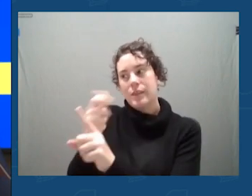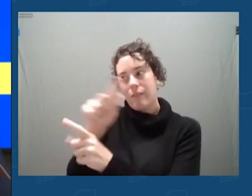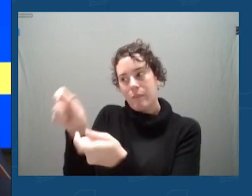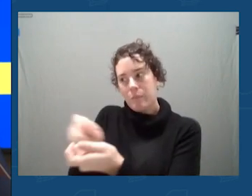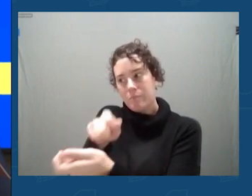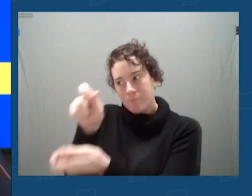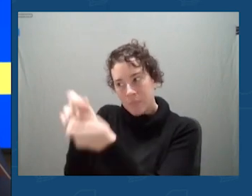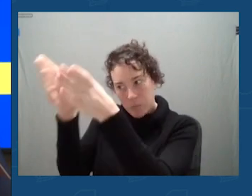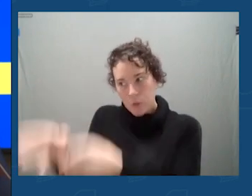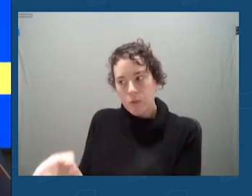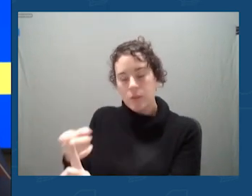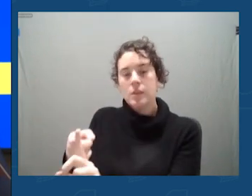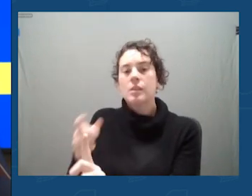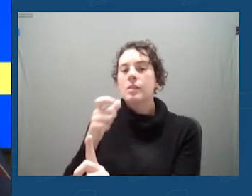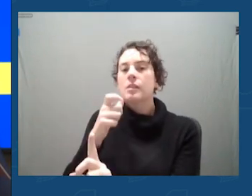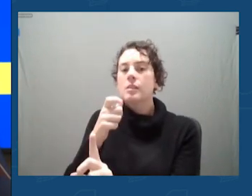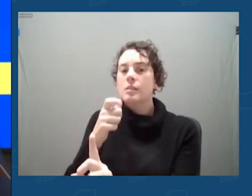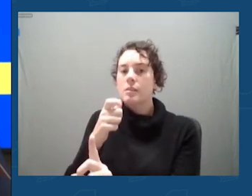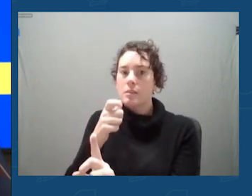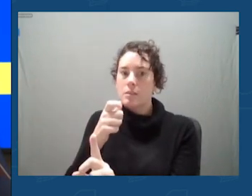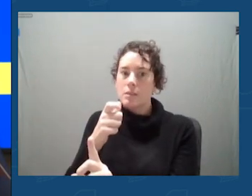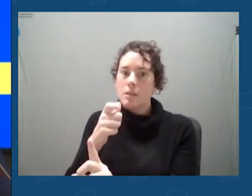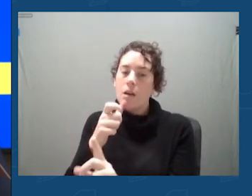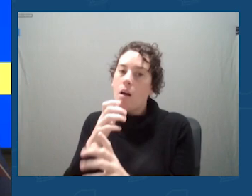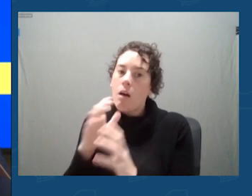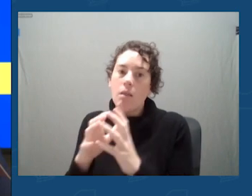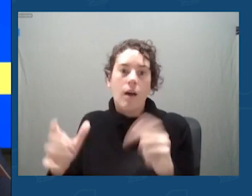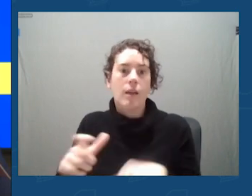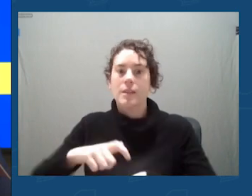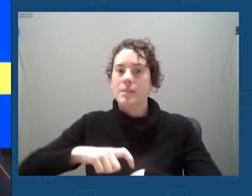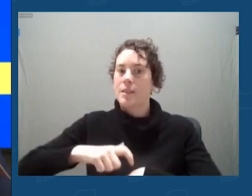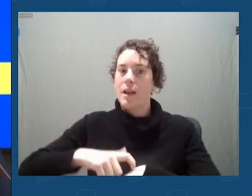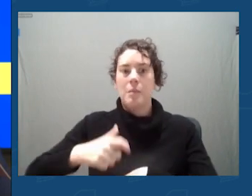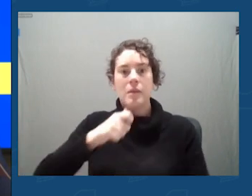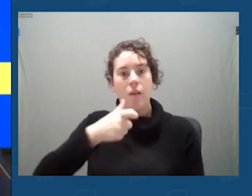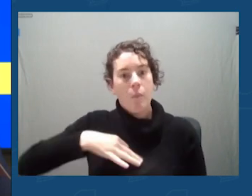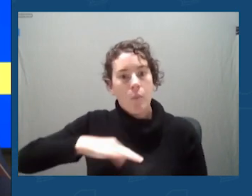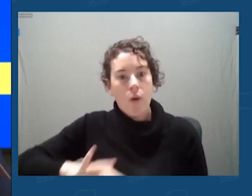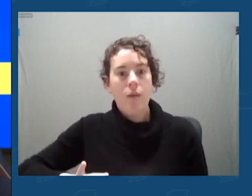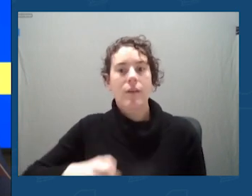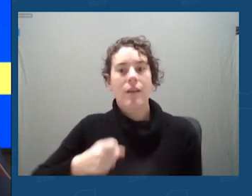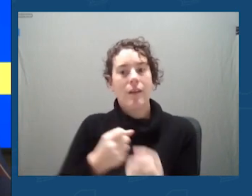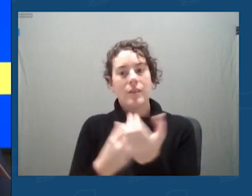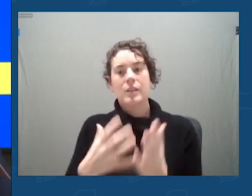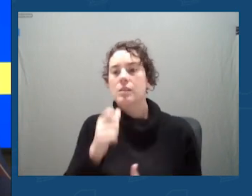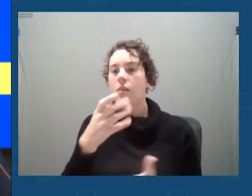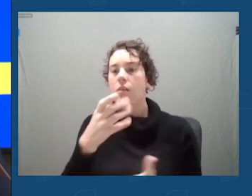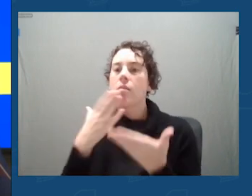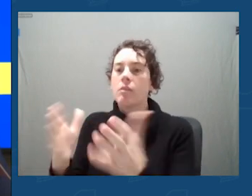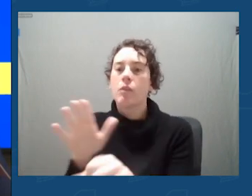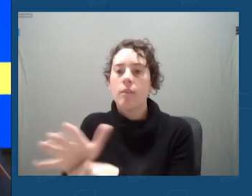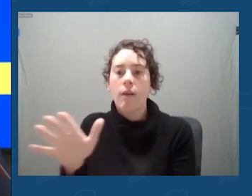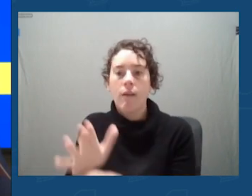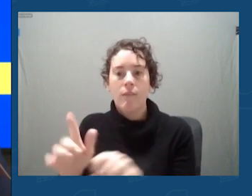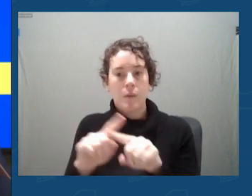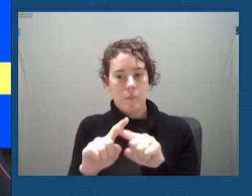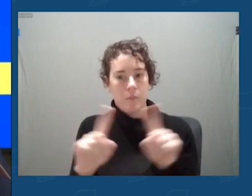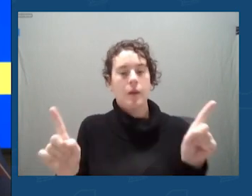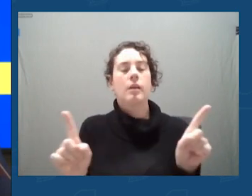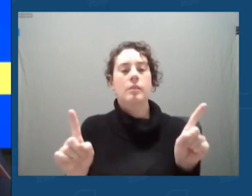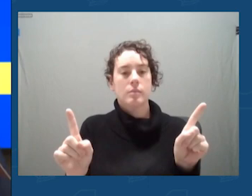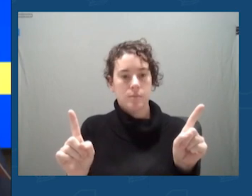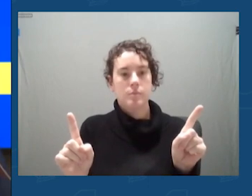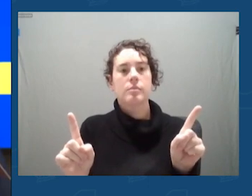particularly advocates like us, don't thank people after they enough. But in this case, we have collected signed